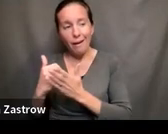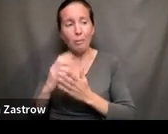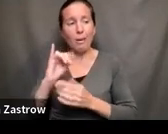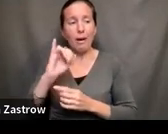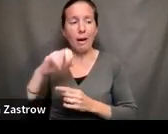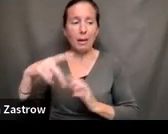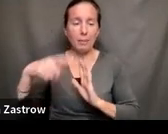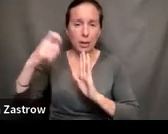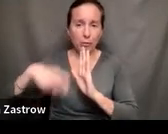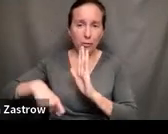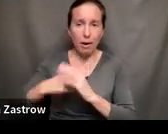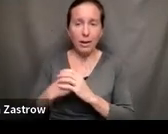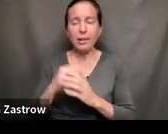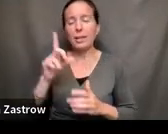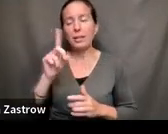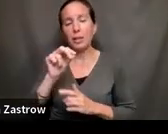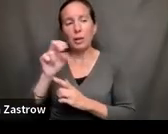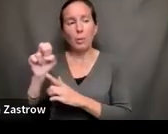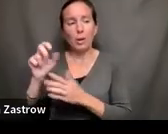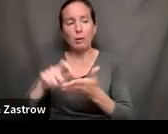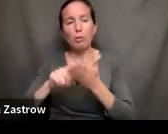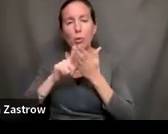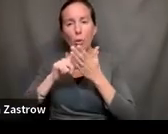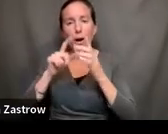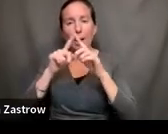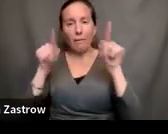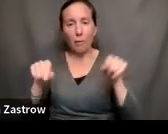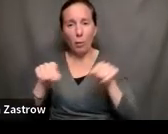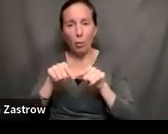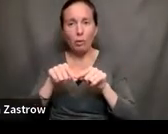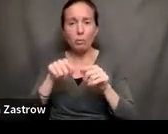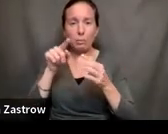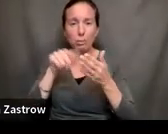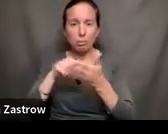DOE required forms, any of the forms.